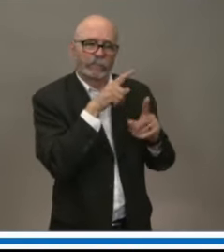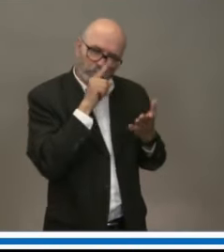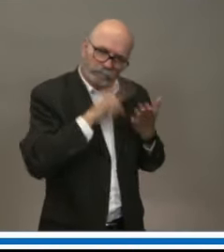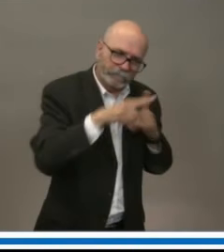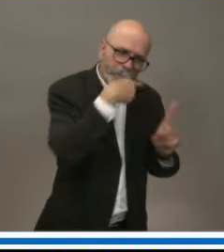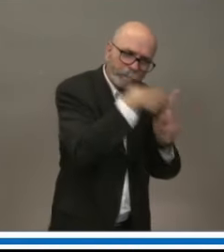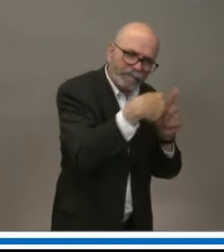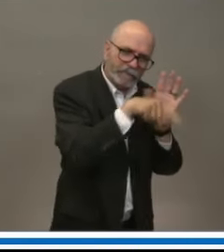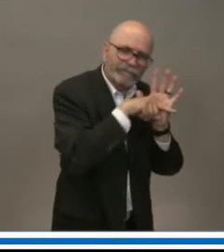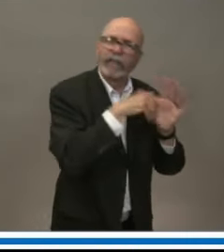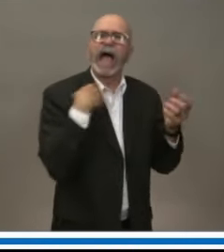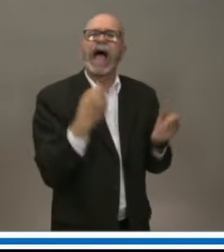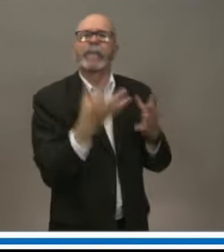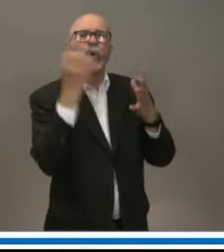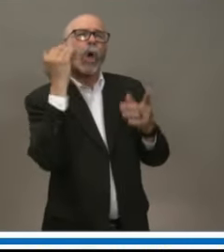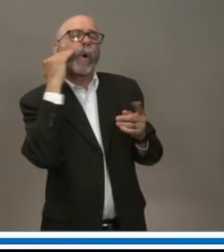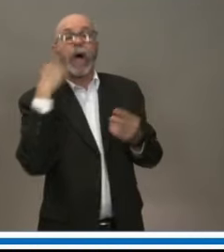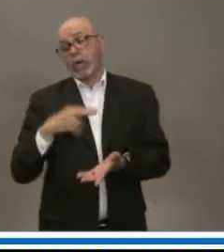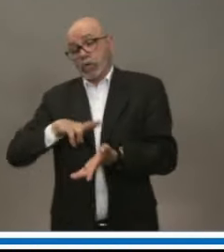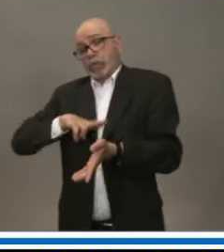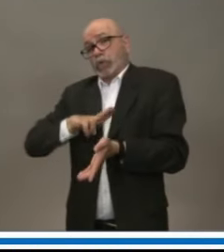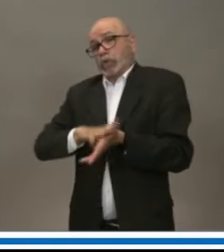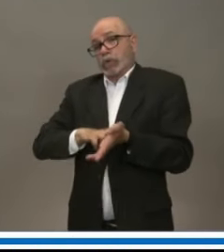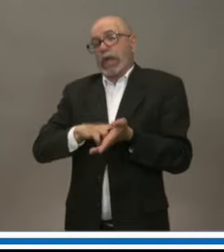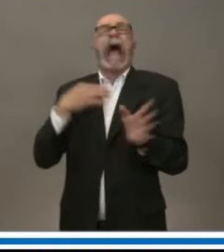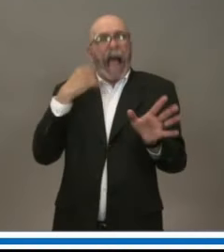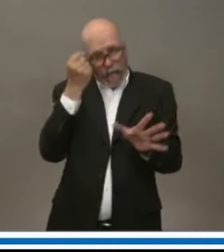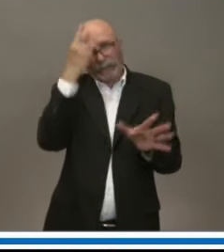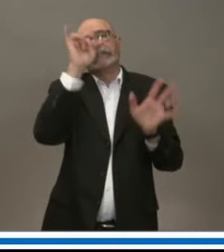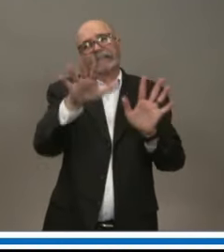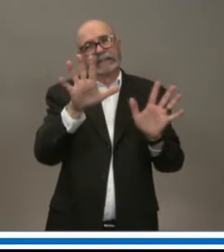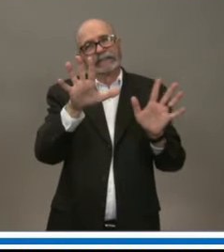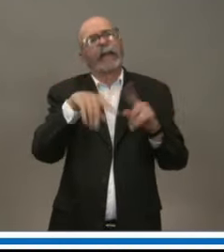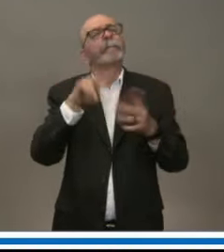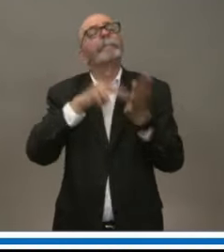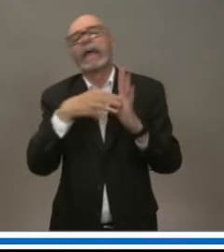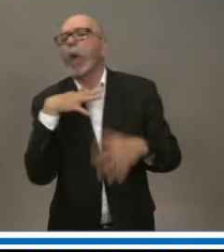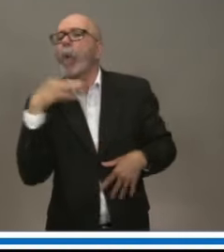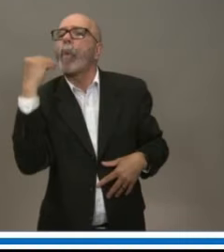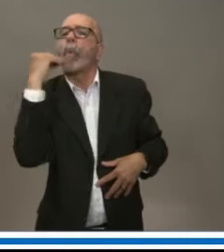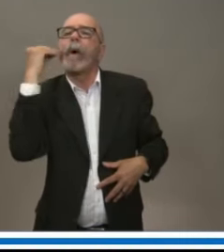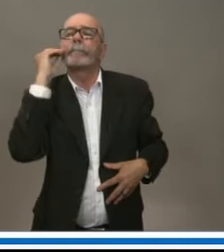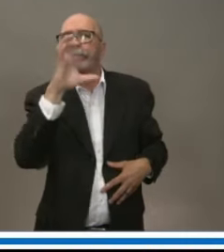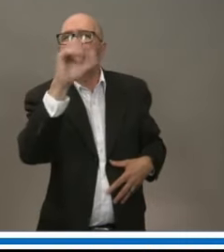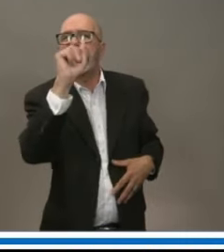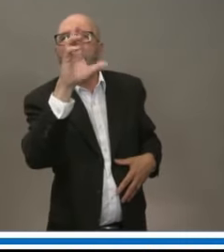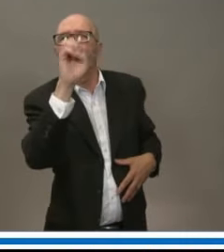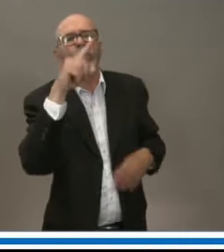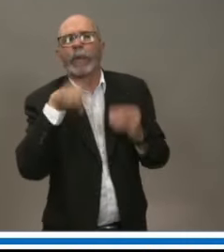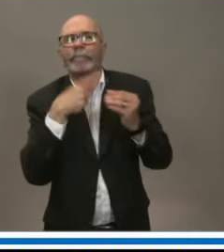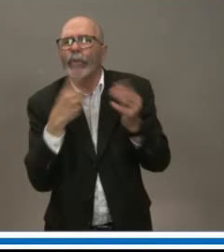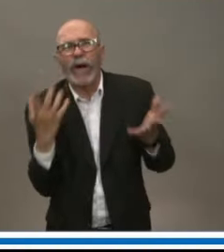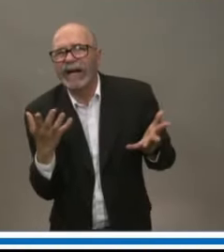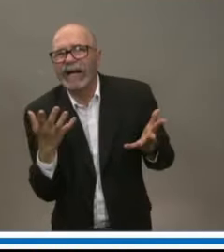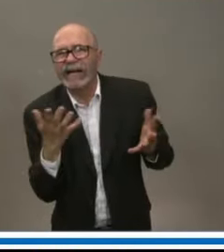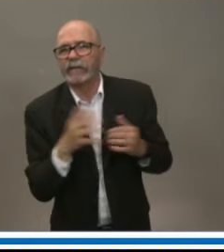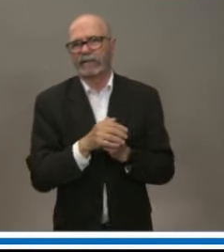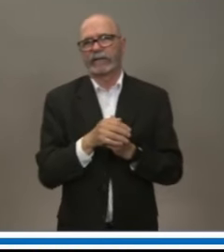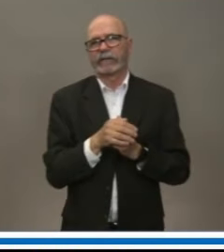home situation, but home care doesn't seem to be part of the picture here. Is that fair? No, the